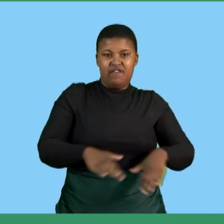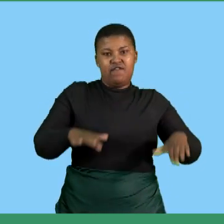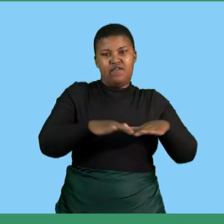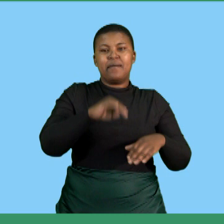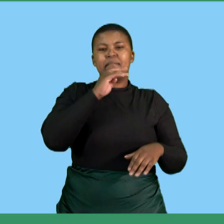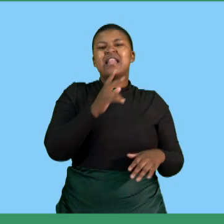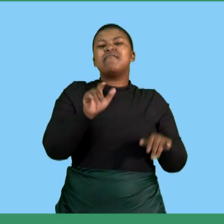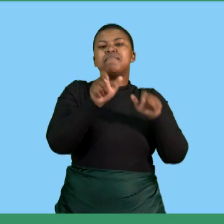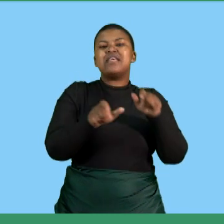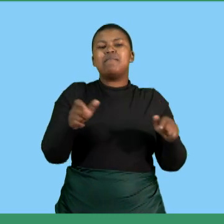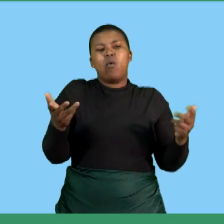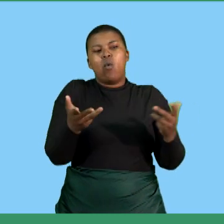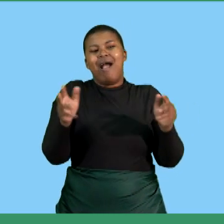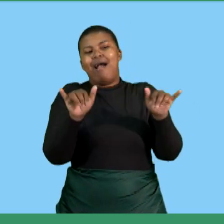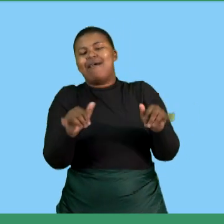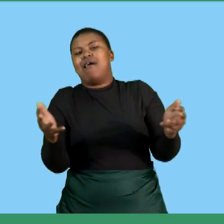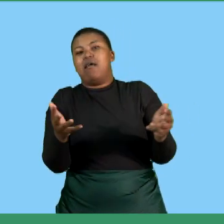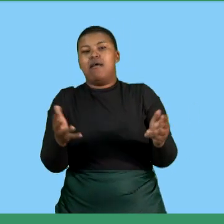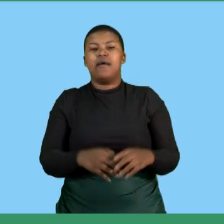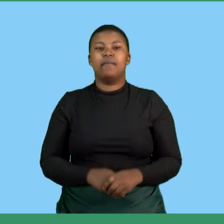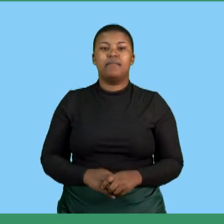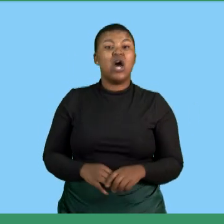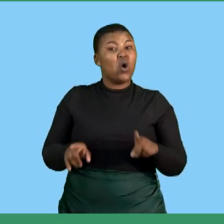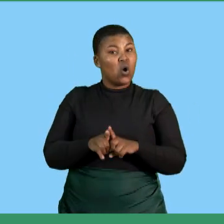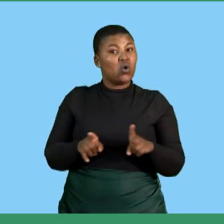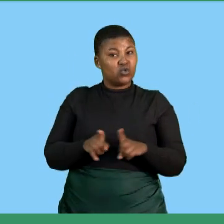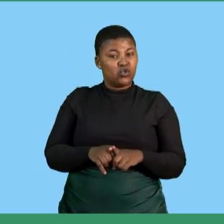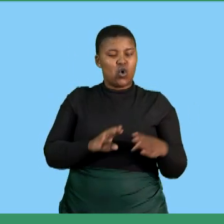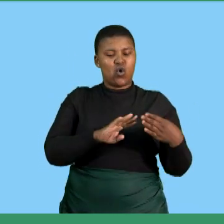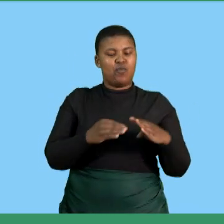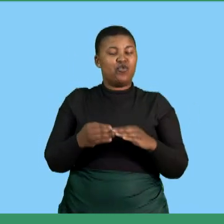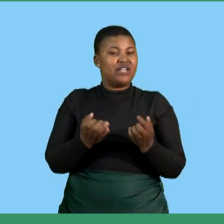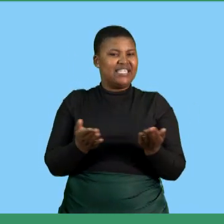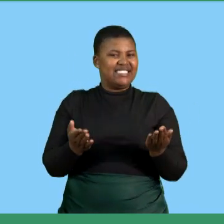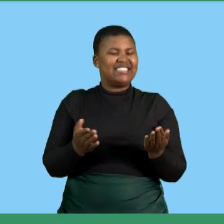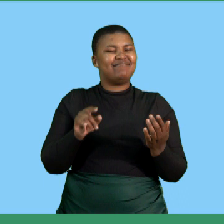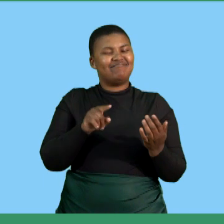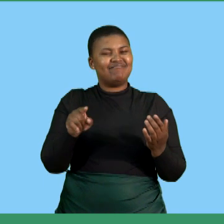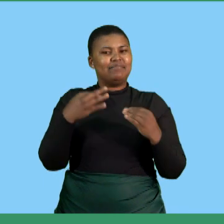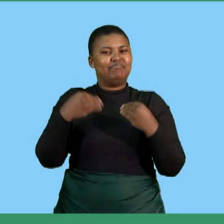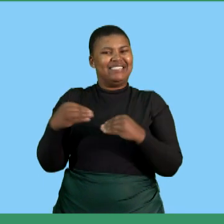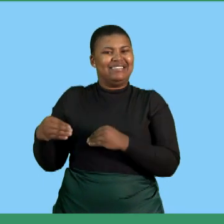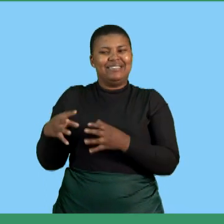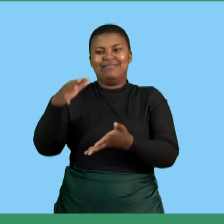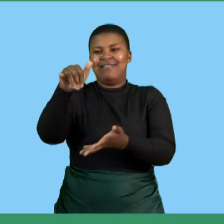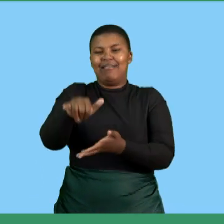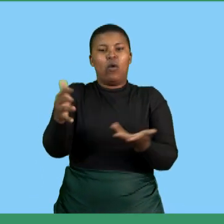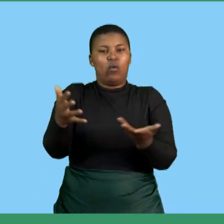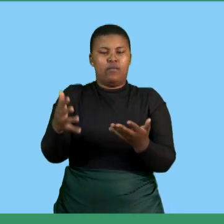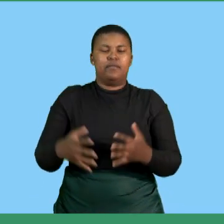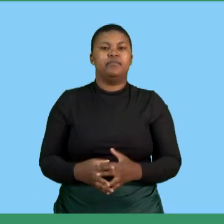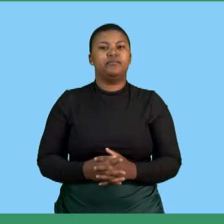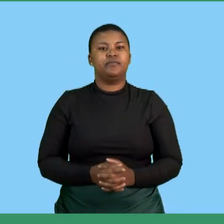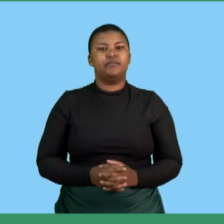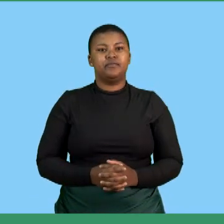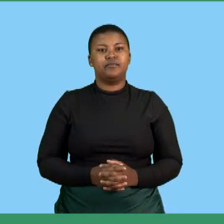we refer to the setting in which people live, as well as the society in which the business